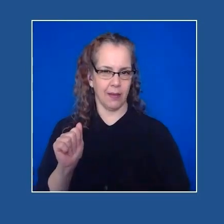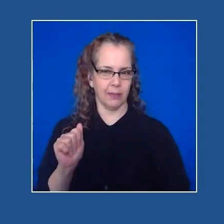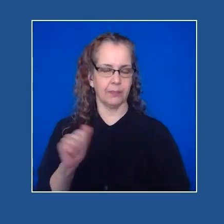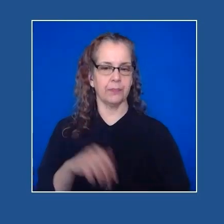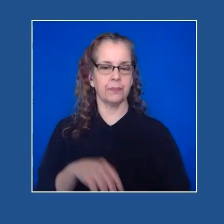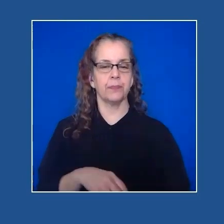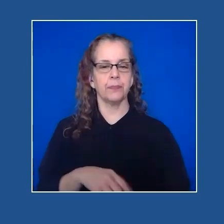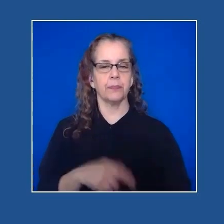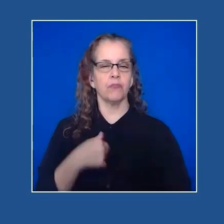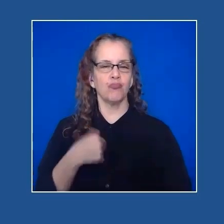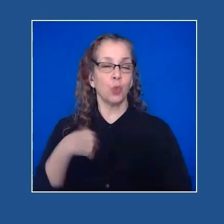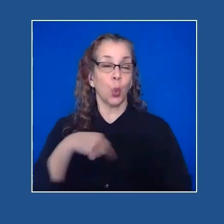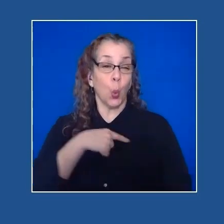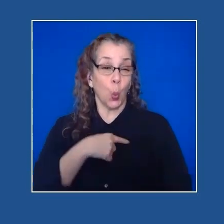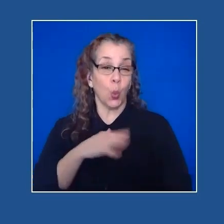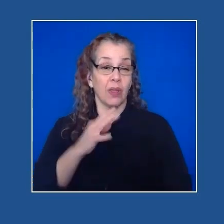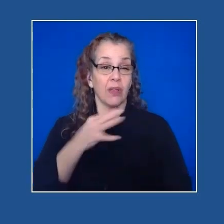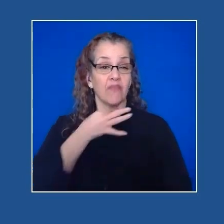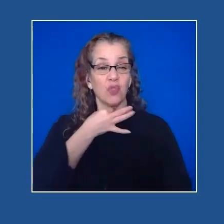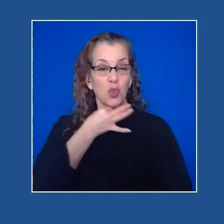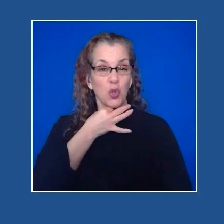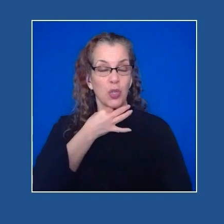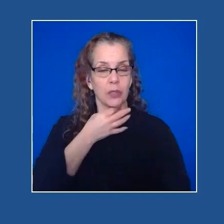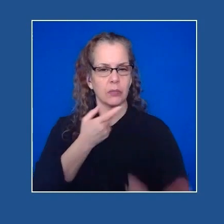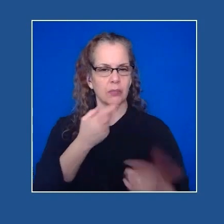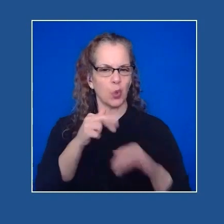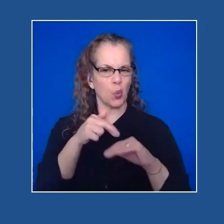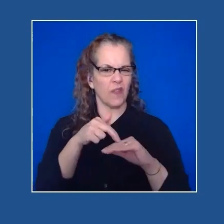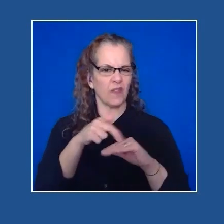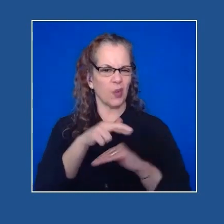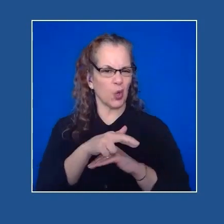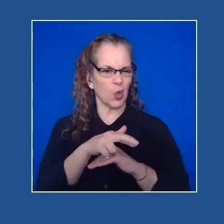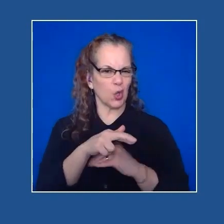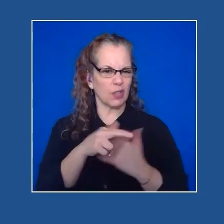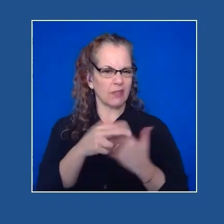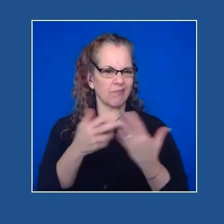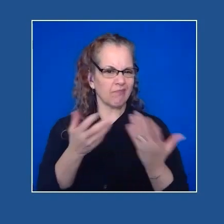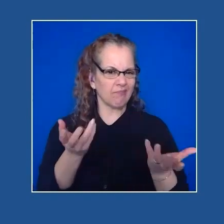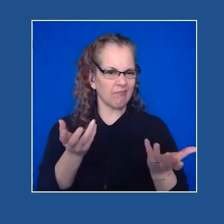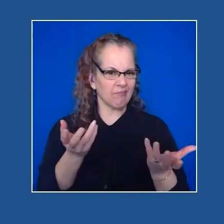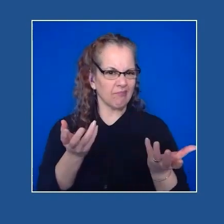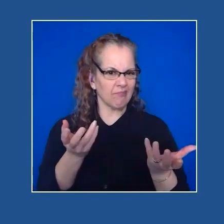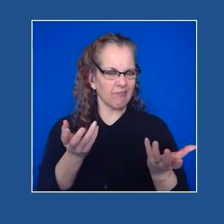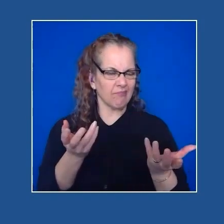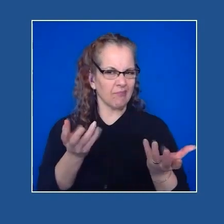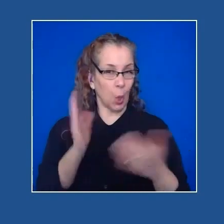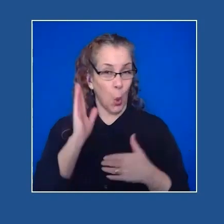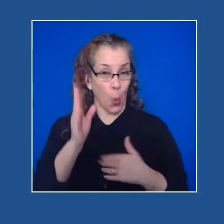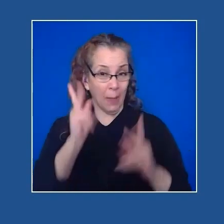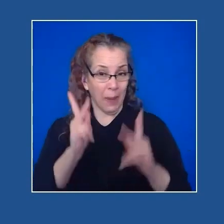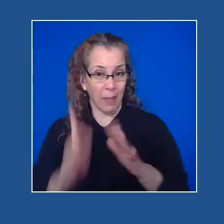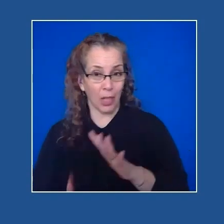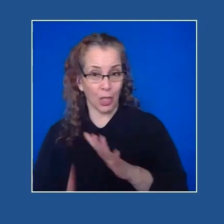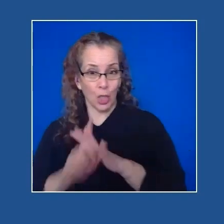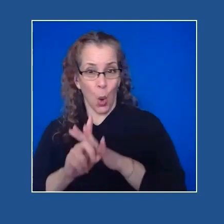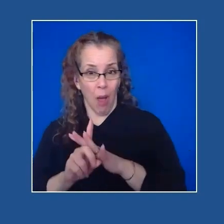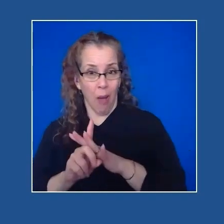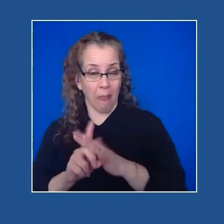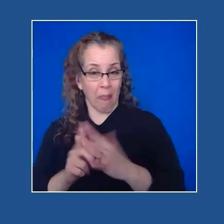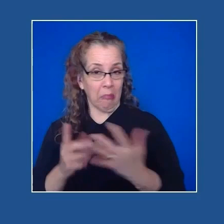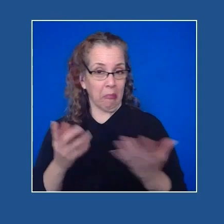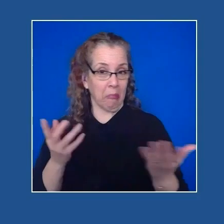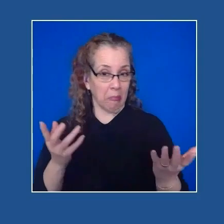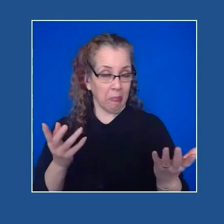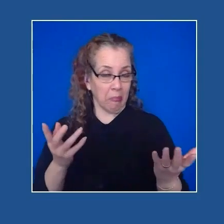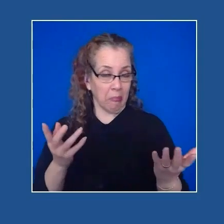were curious about, are we going to get referrals? Is anyone going to come? These are people who, by and large, or